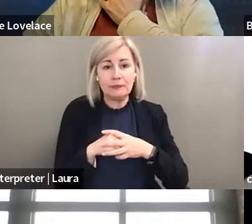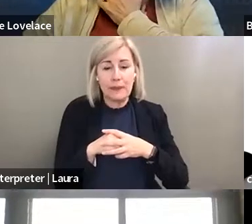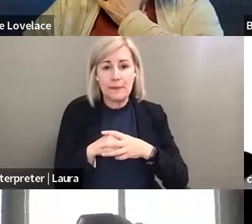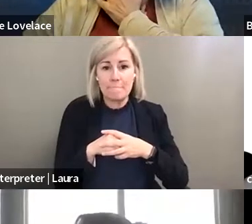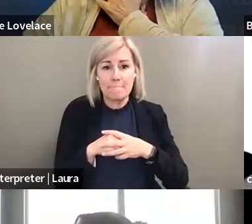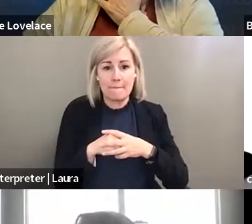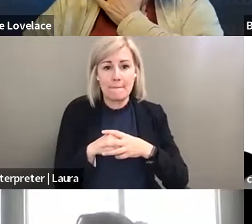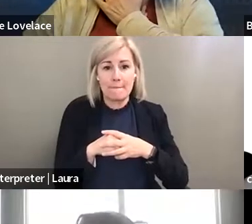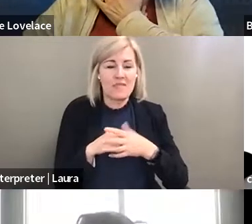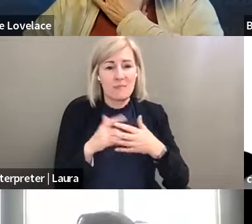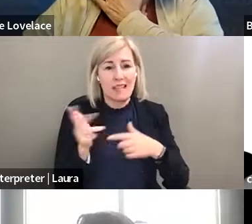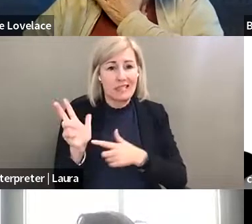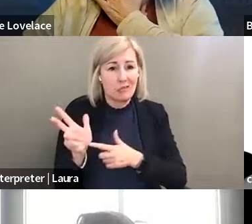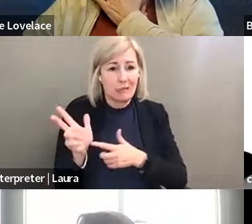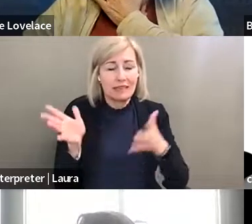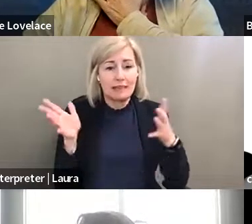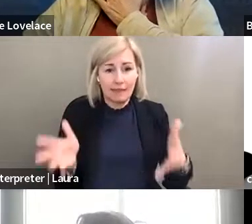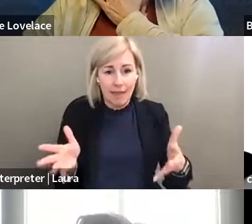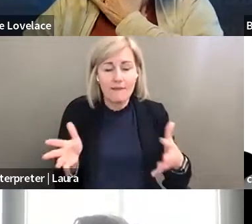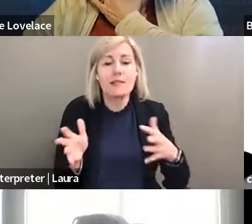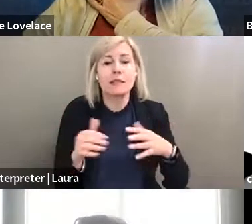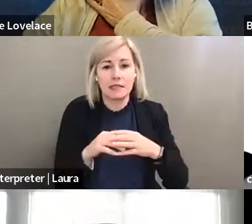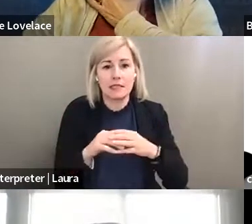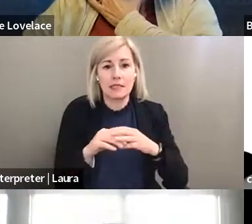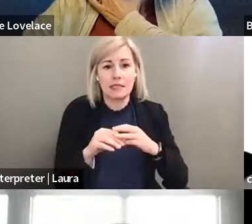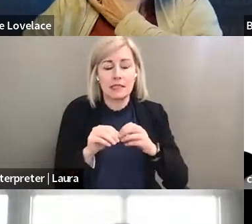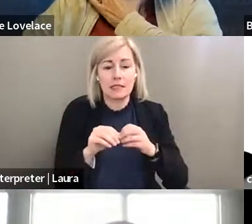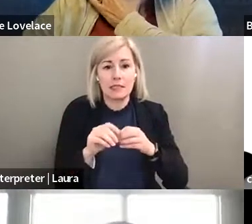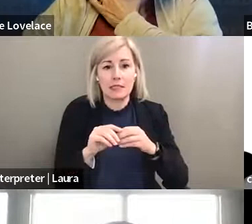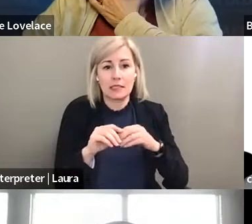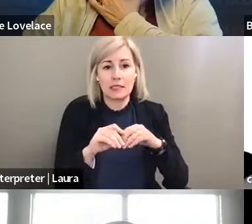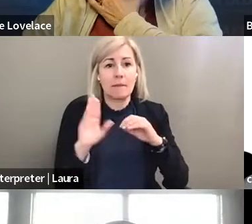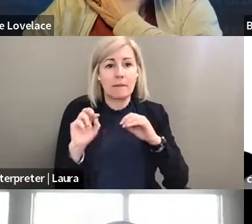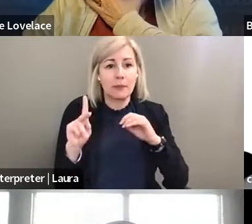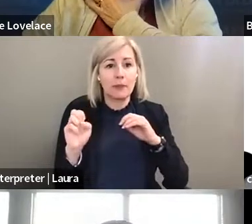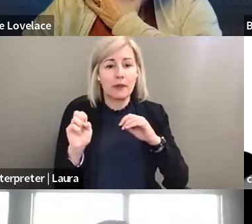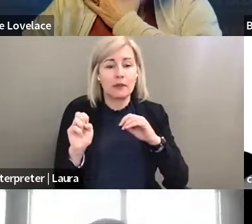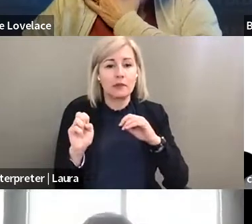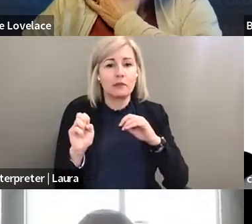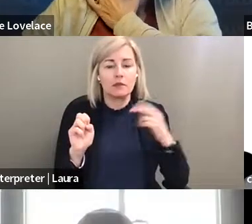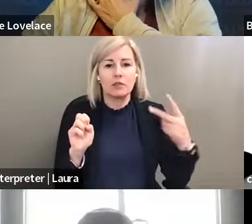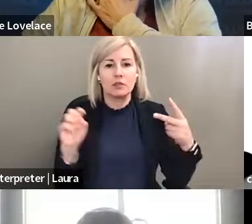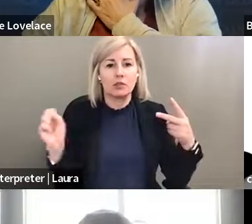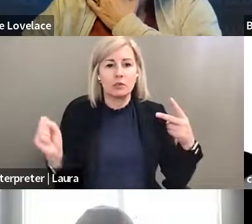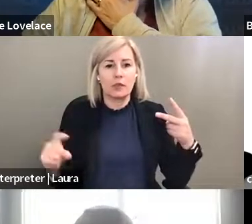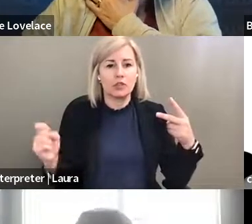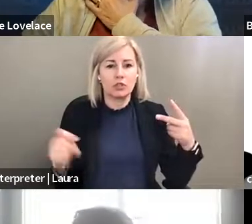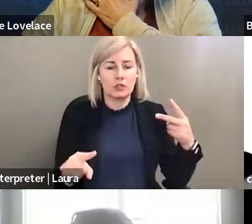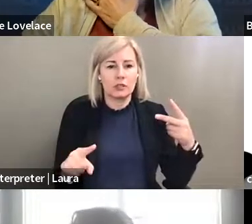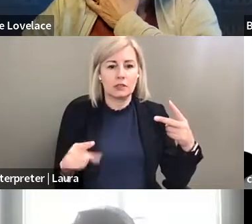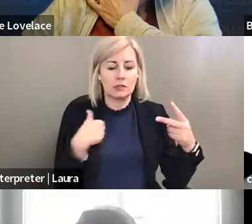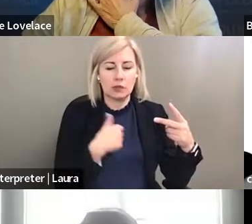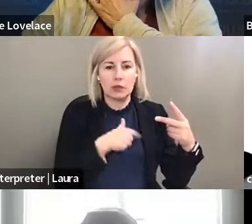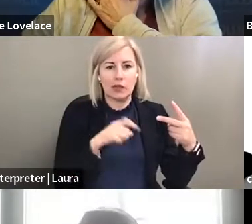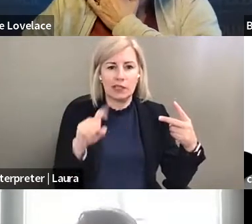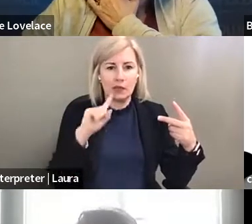we do have only about 3 minutes left. Brady, Bill, you want to, Brooke, go ahead. Yeah, there are 2 questions that we should get back